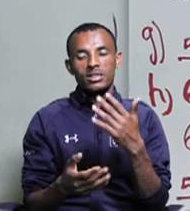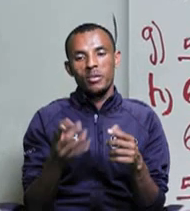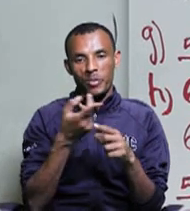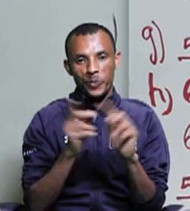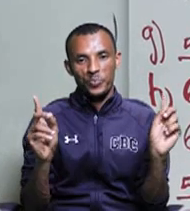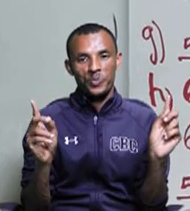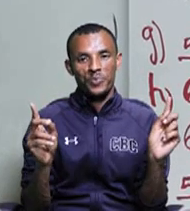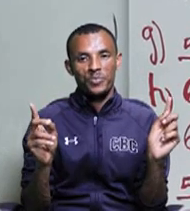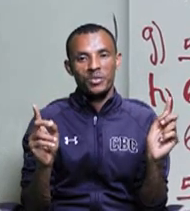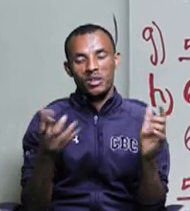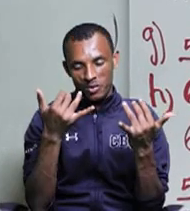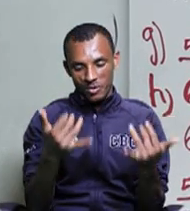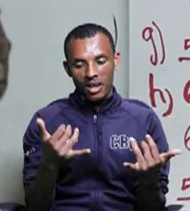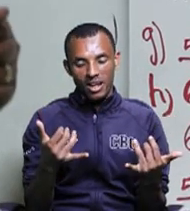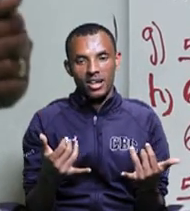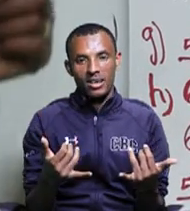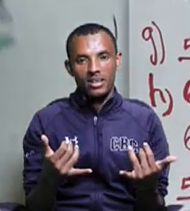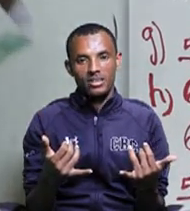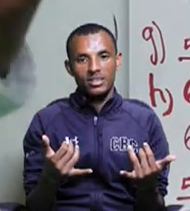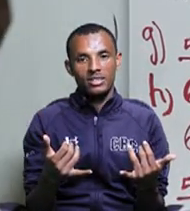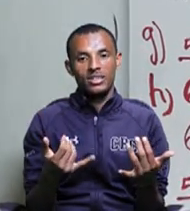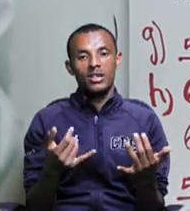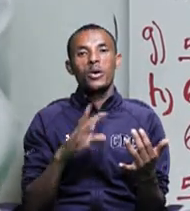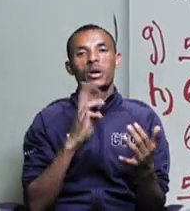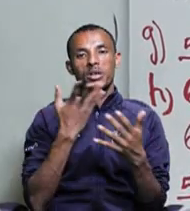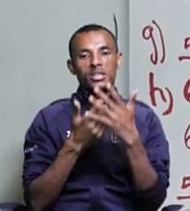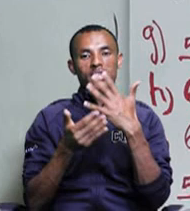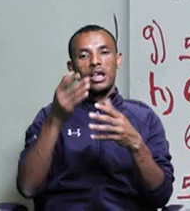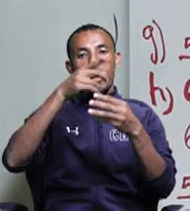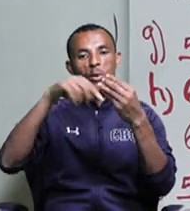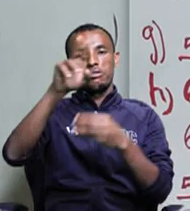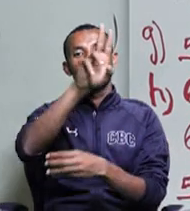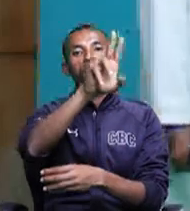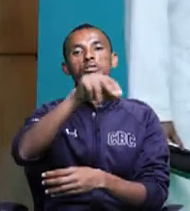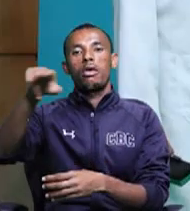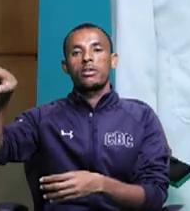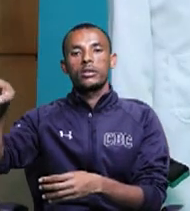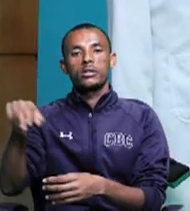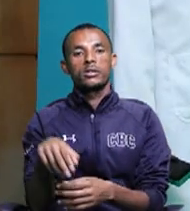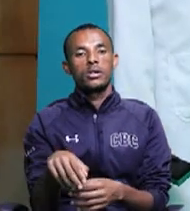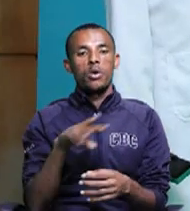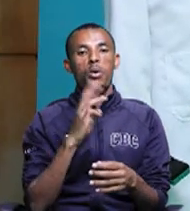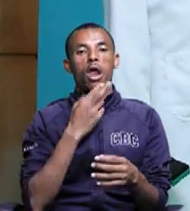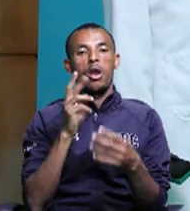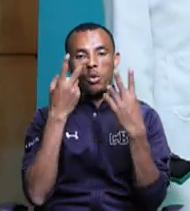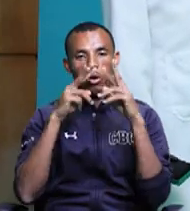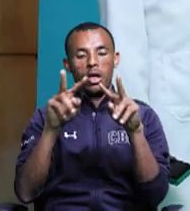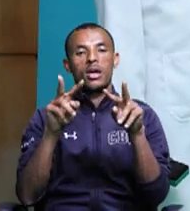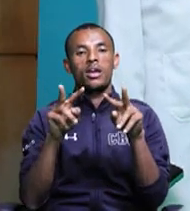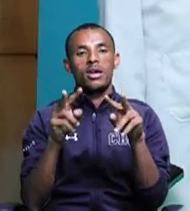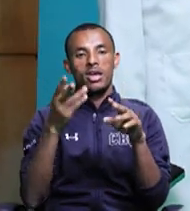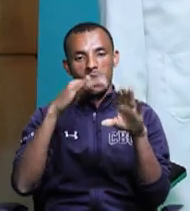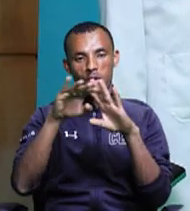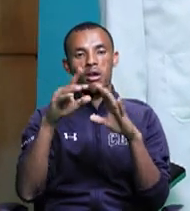But today, well, since we have discussed about statistics, we are looking statistics